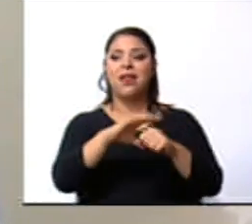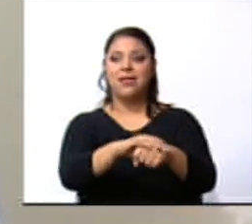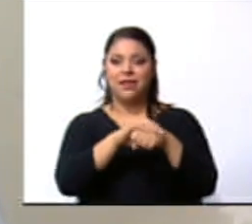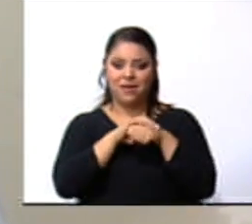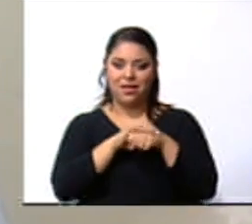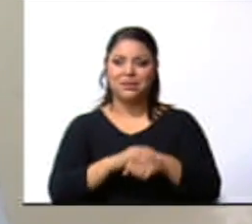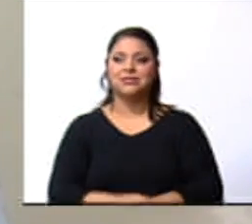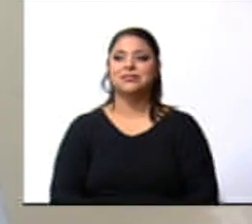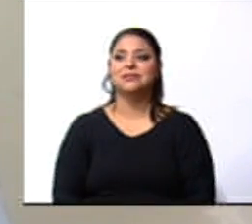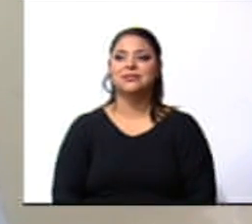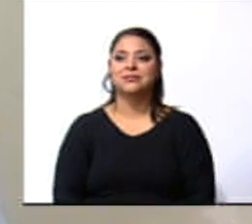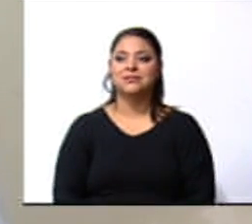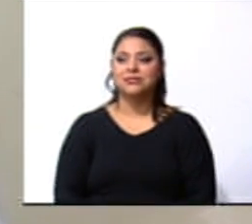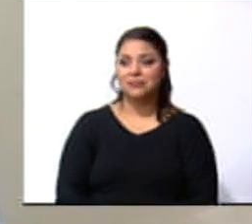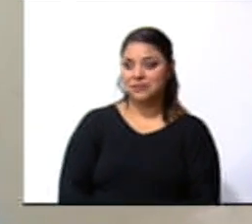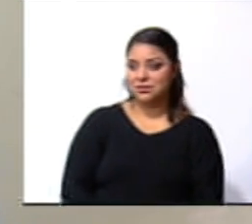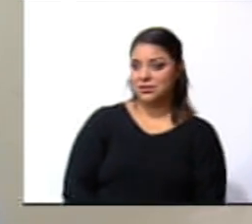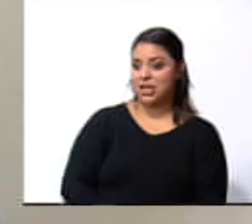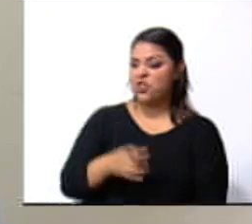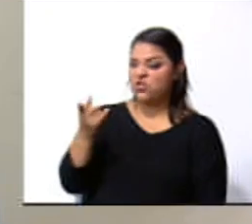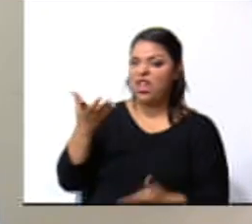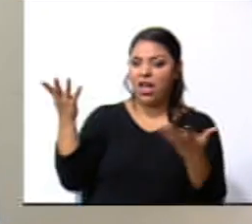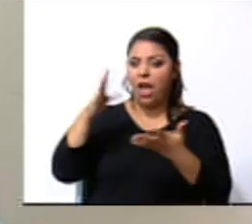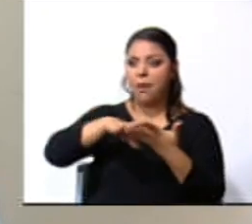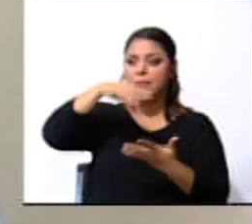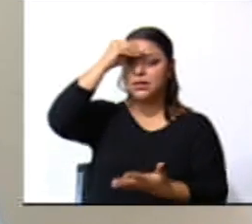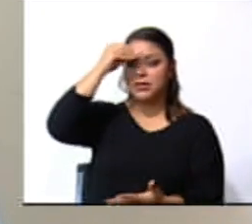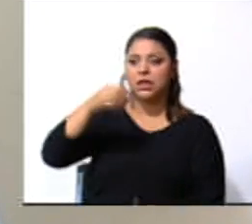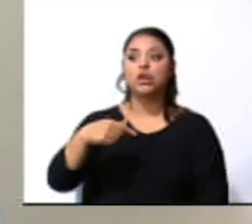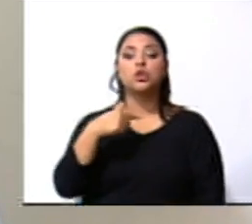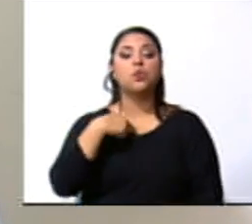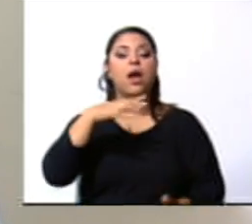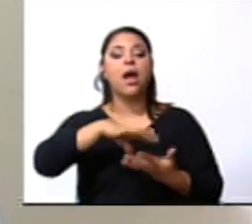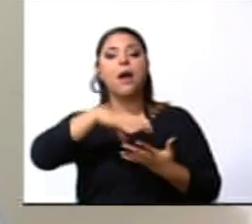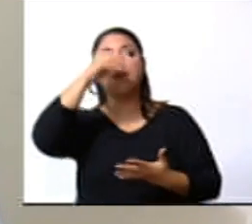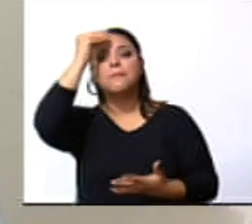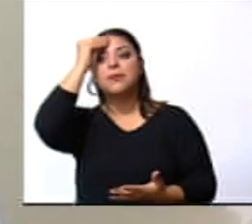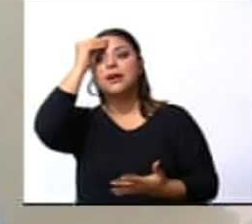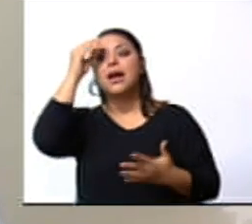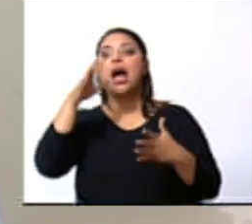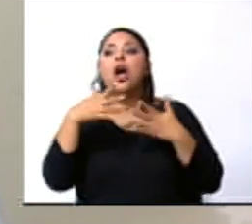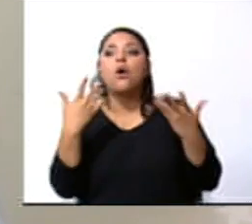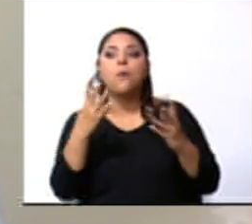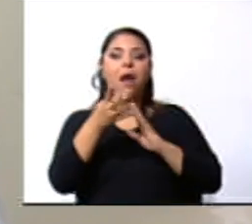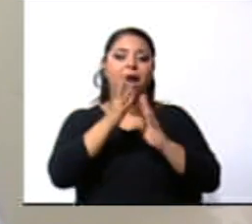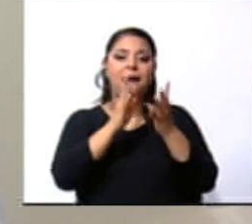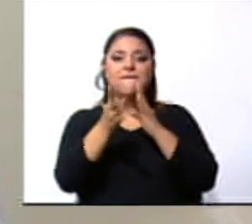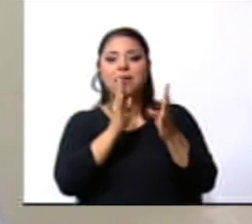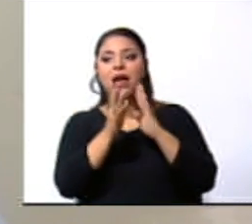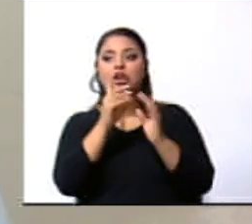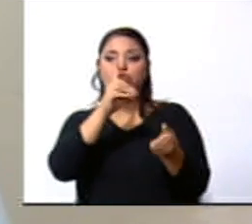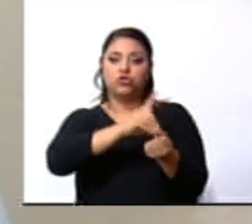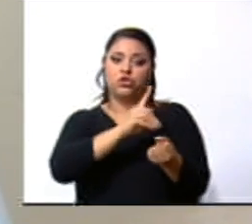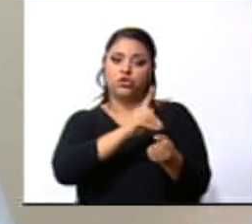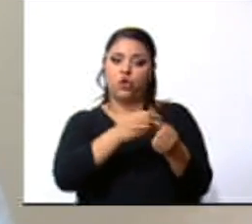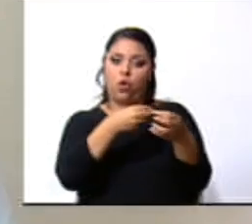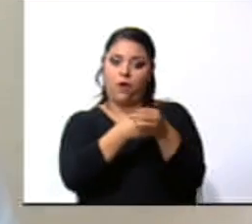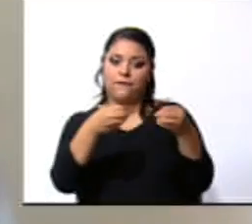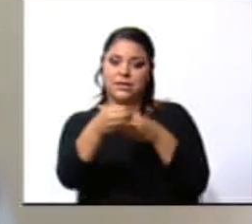English. What did you learn? I learned how to have a conversation at the doctor's